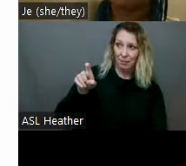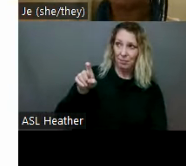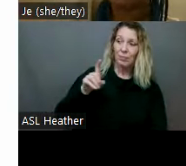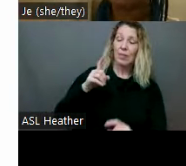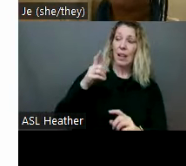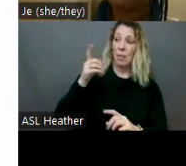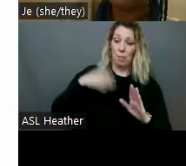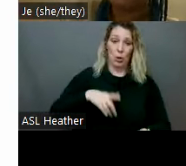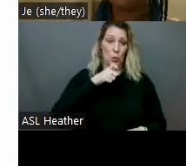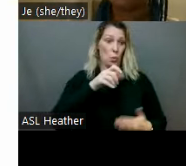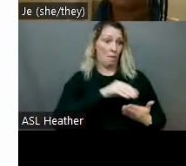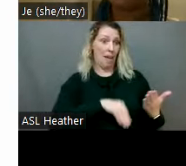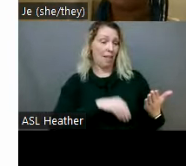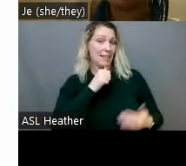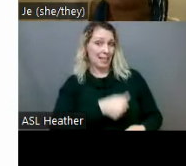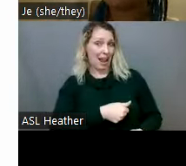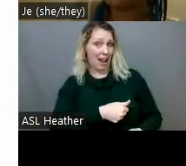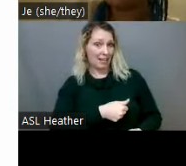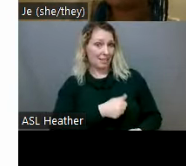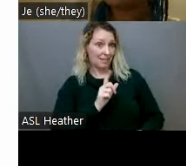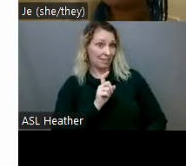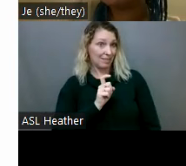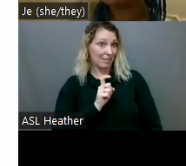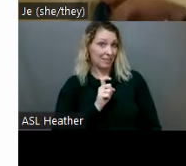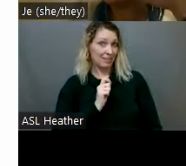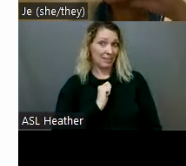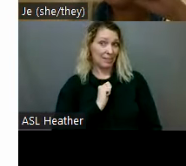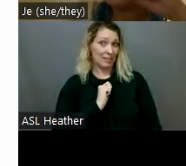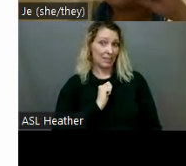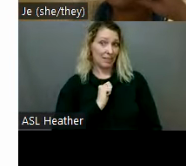not? No, I've never had Pueblos Hermanos, but yeah, it does.